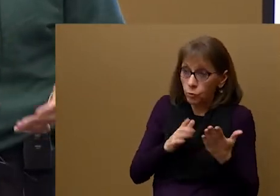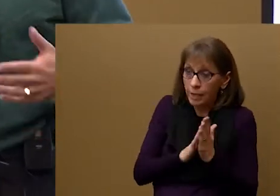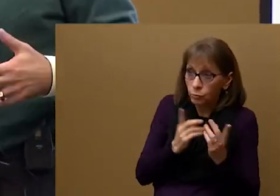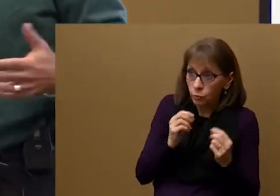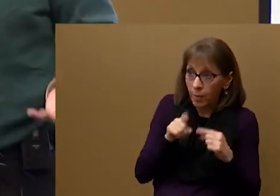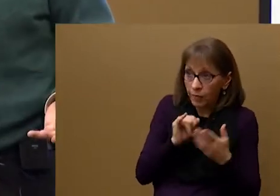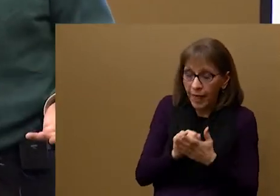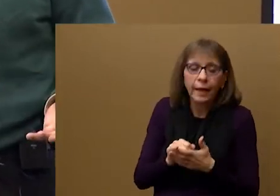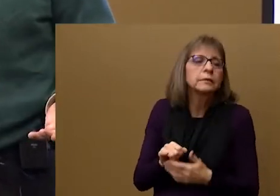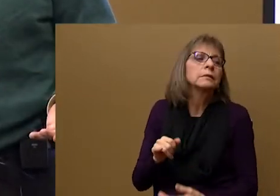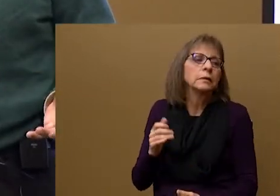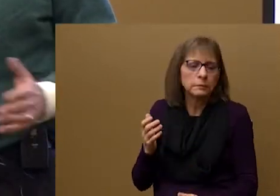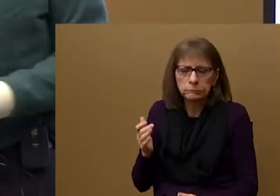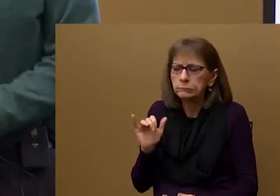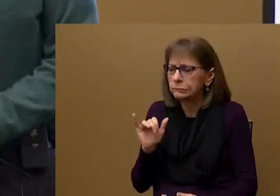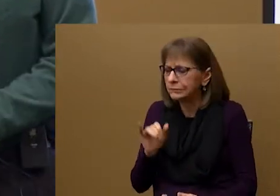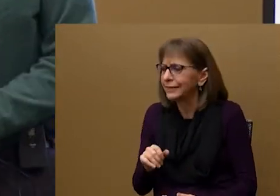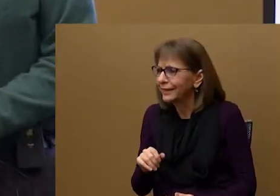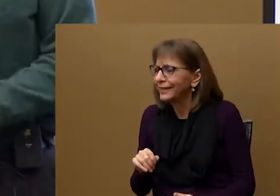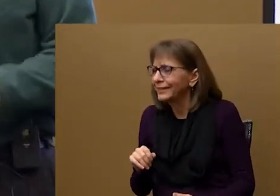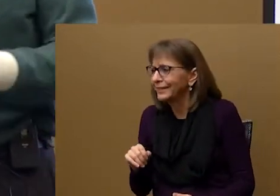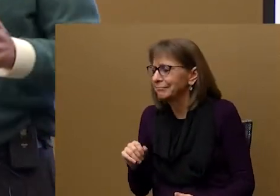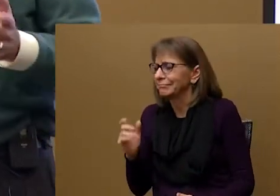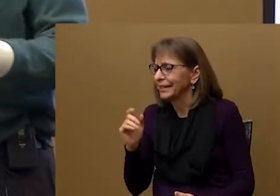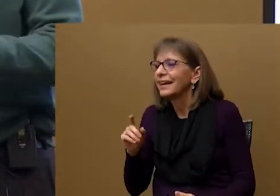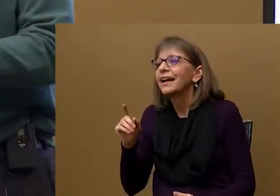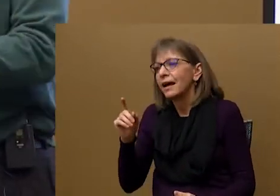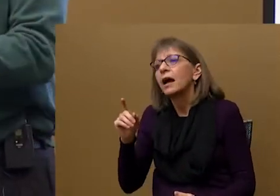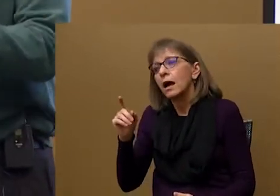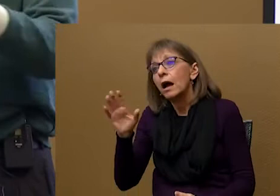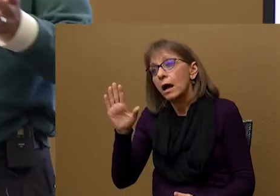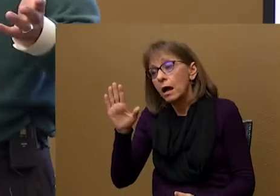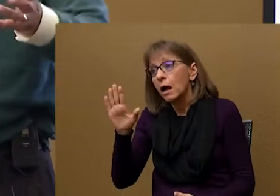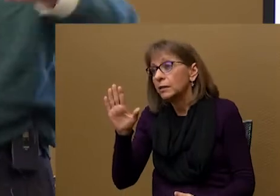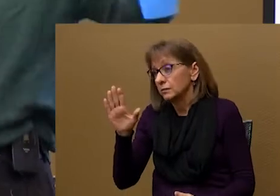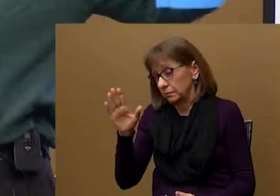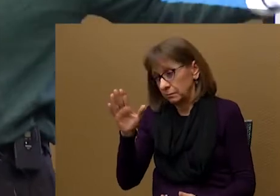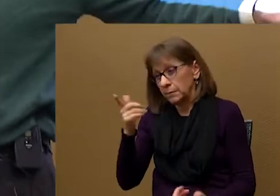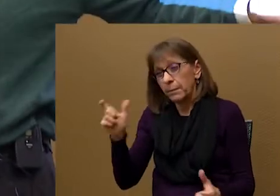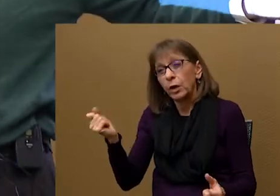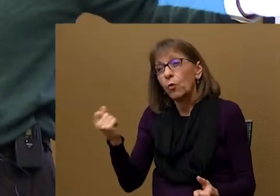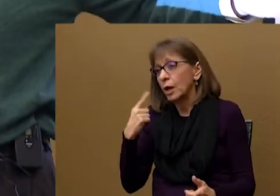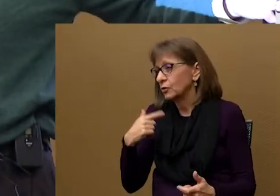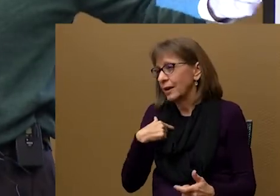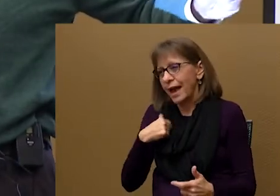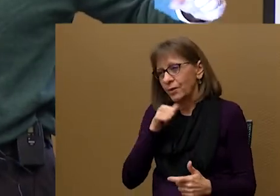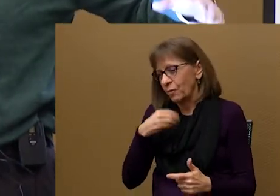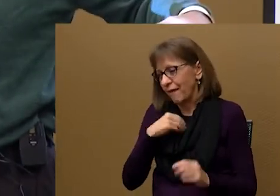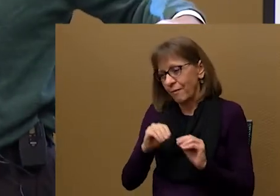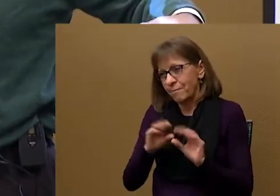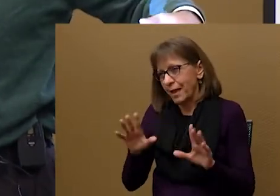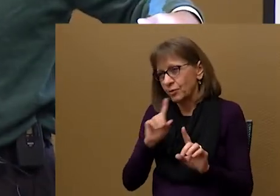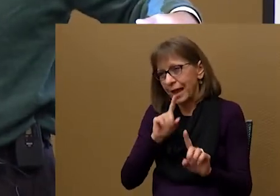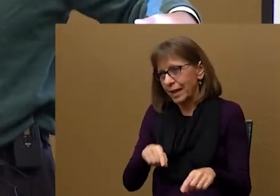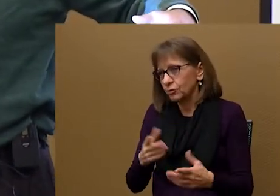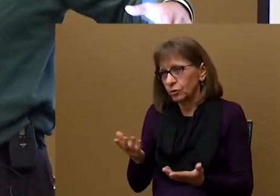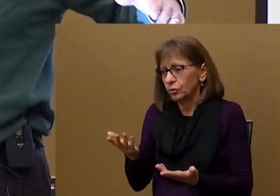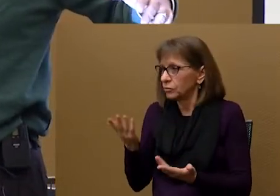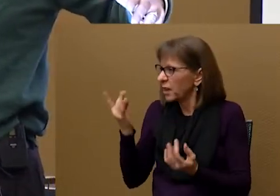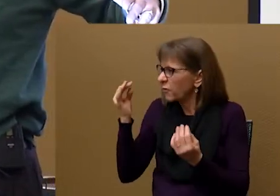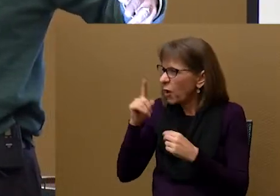limiting them. What can you do about that? I wonder, does anyone else, I mean, that's a big question, and I don't have magic on